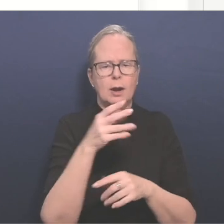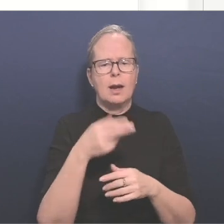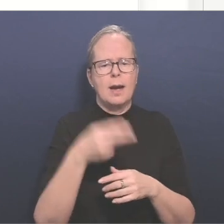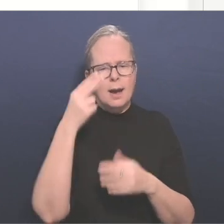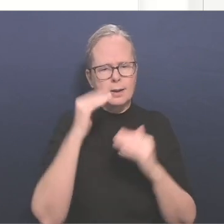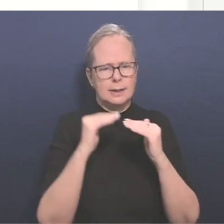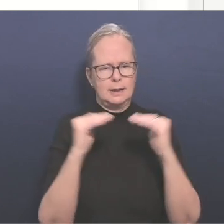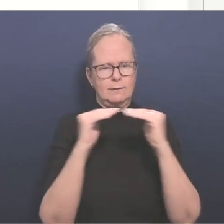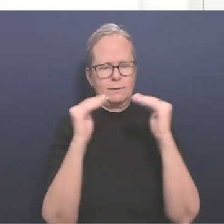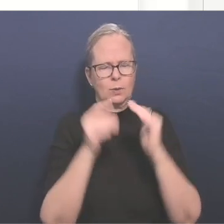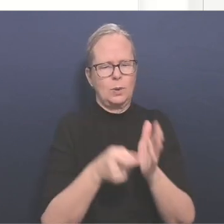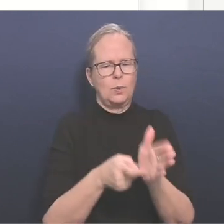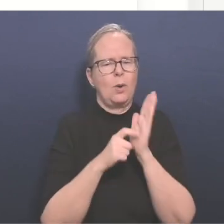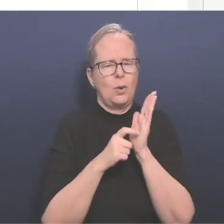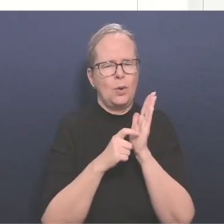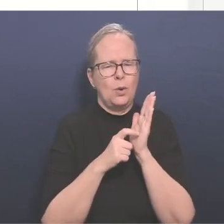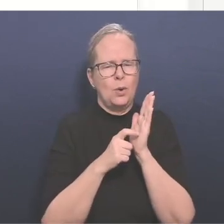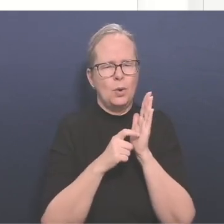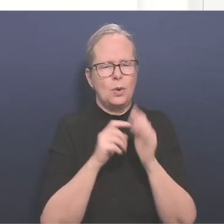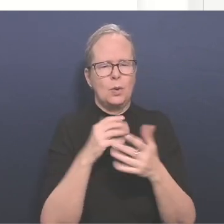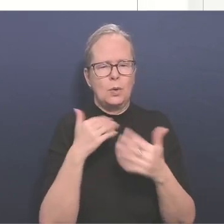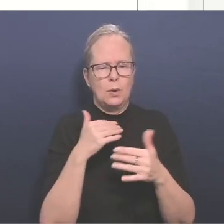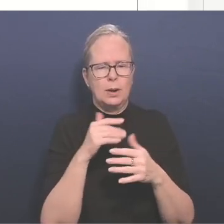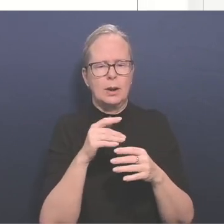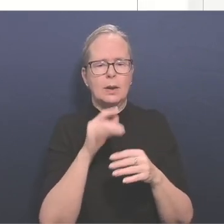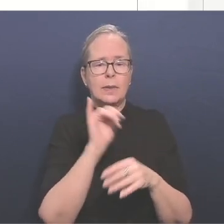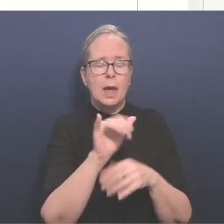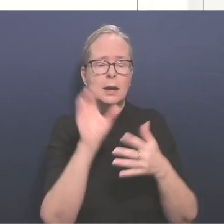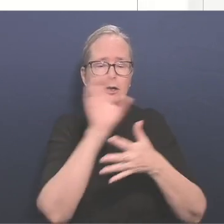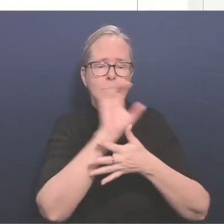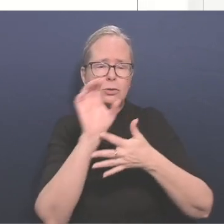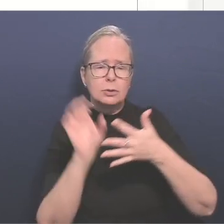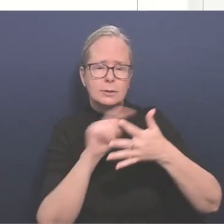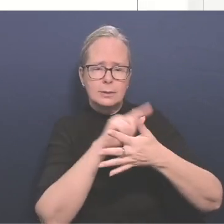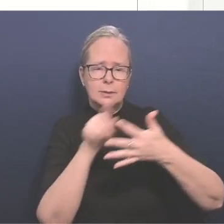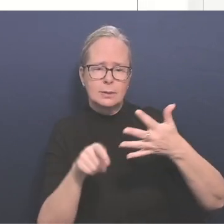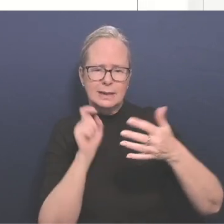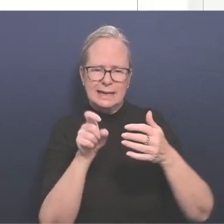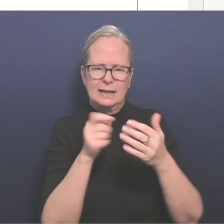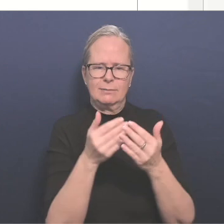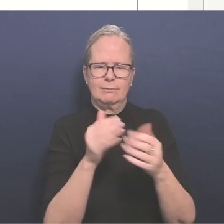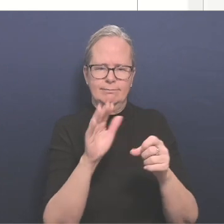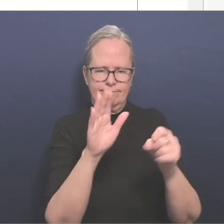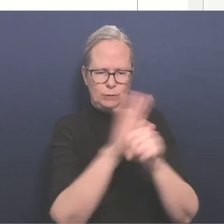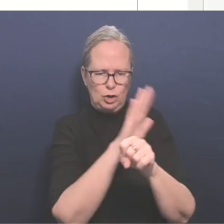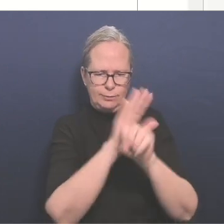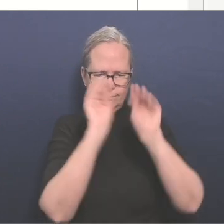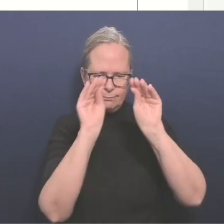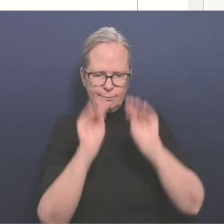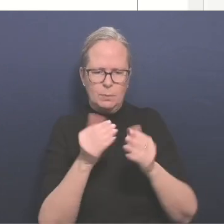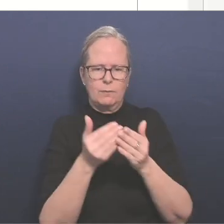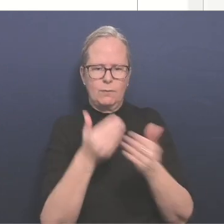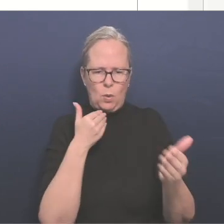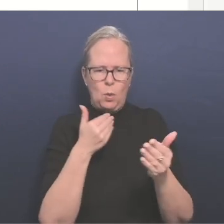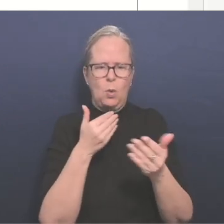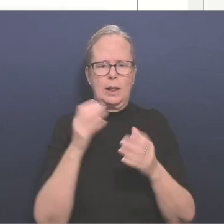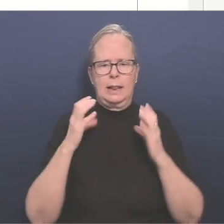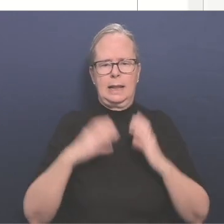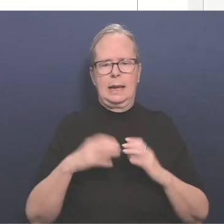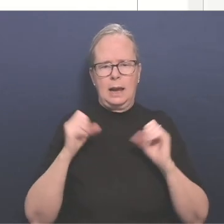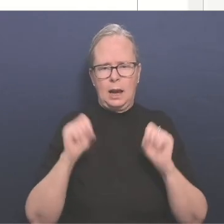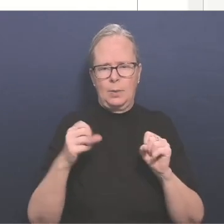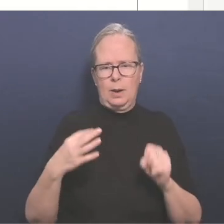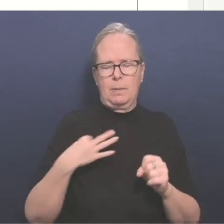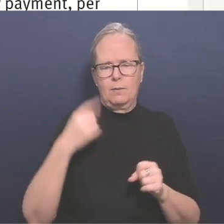key benefit in Canada. So I also mark that high. So like we said, 38 benefits were generated